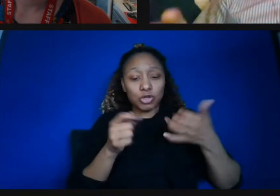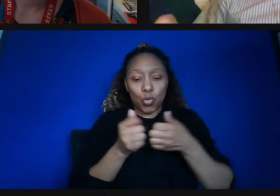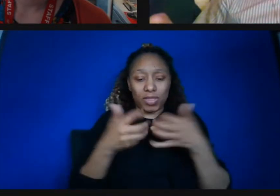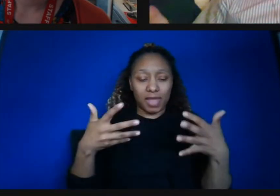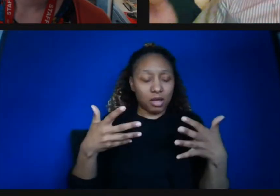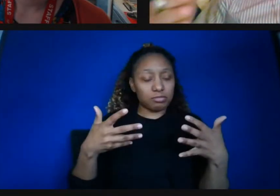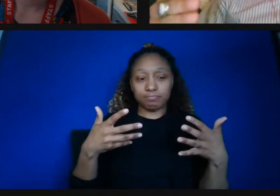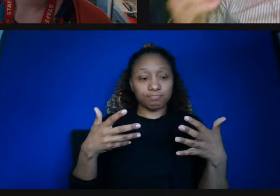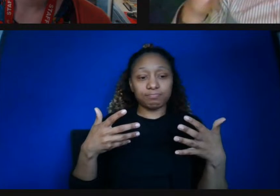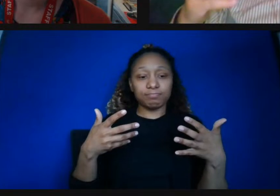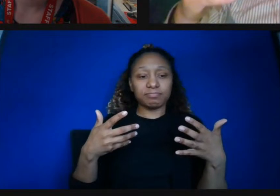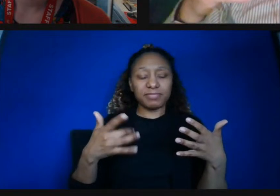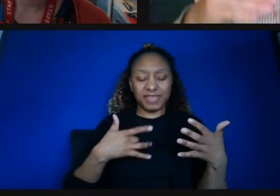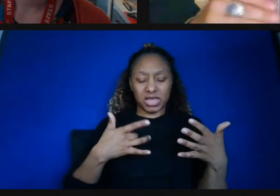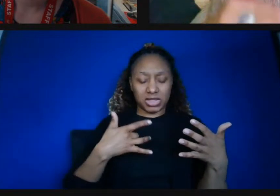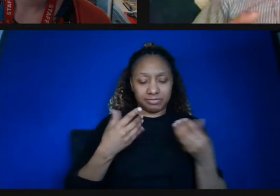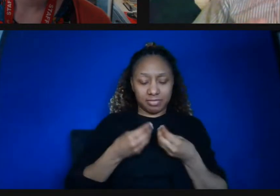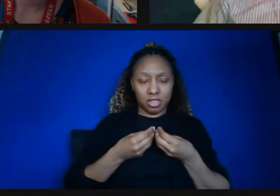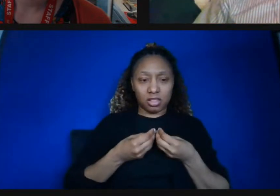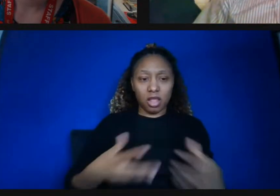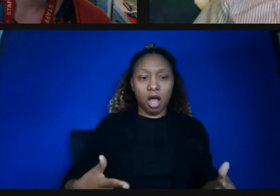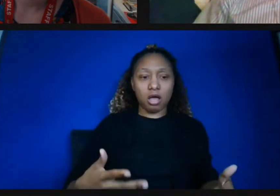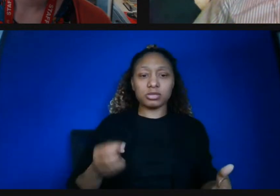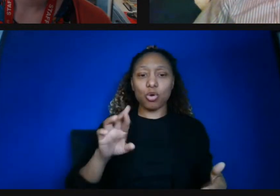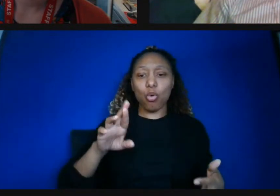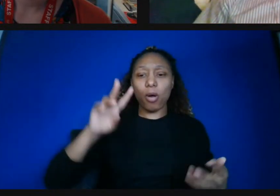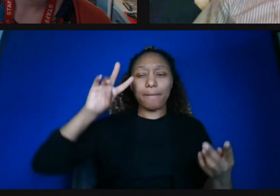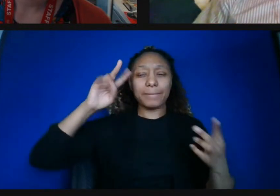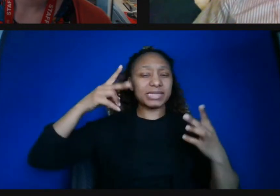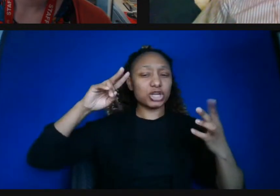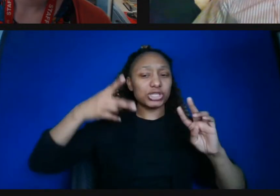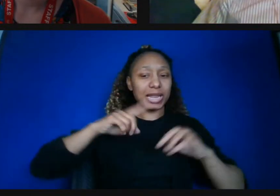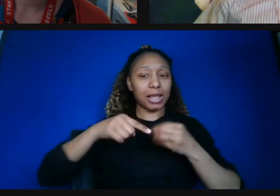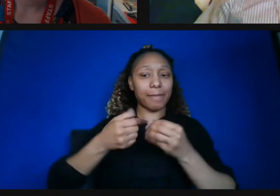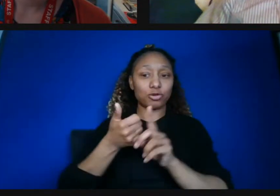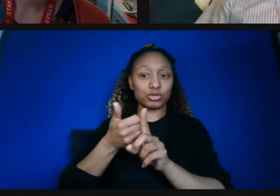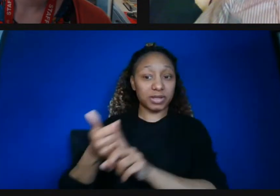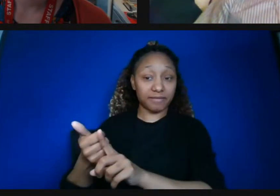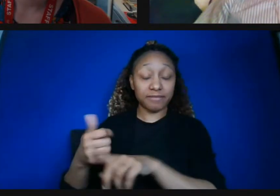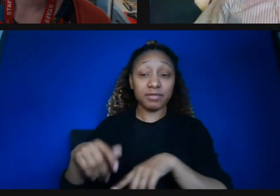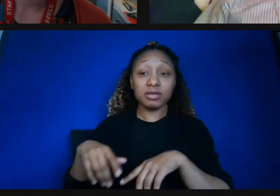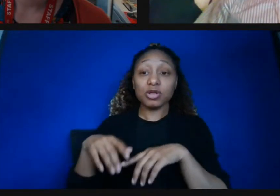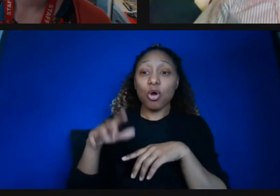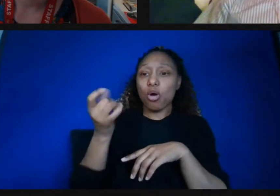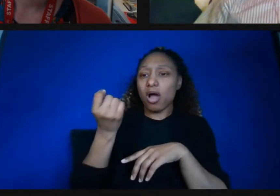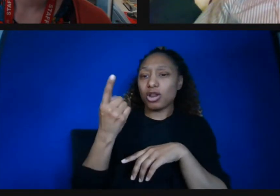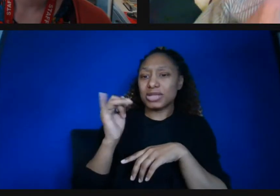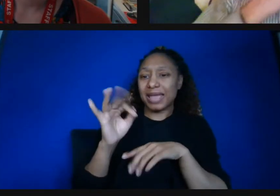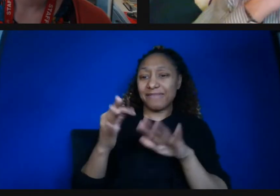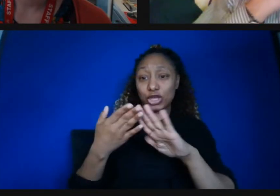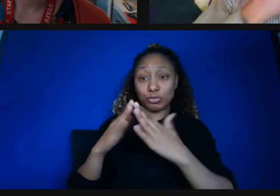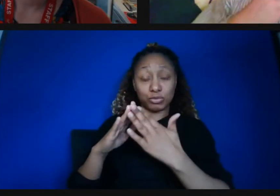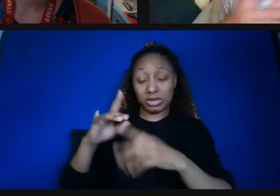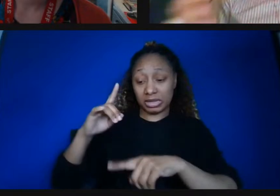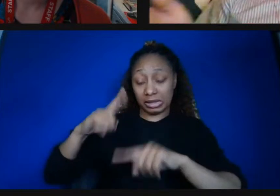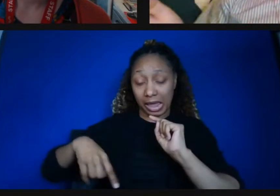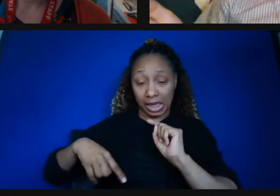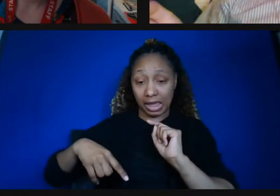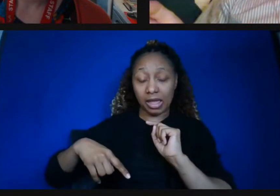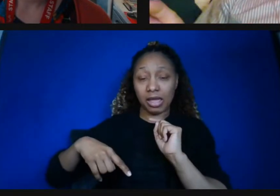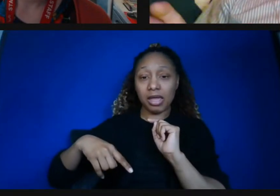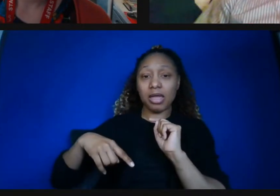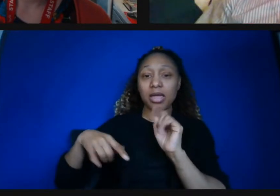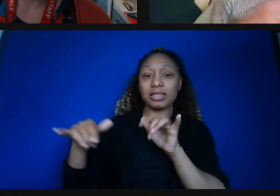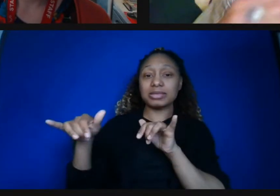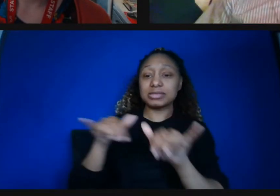sense of loss or a sense of misunderstanding about themselves. So if a community wasn't able to, such as the